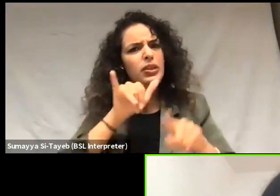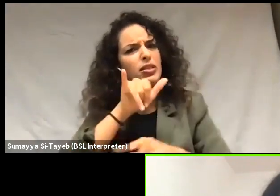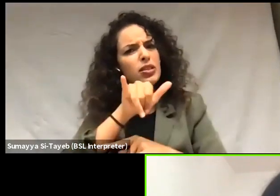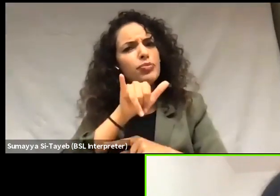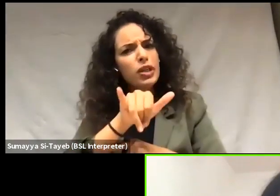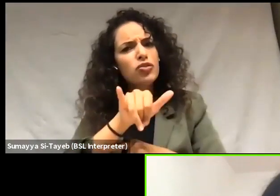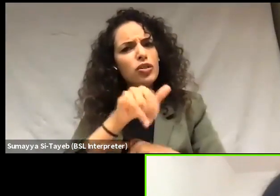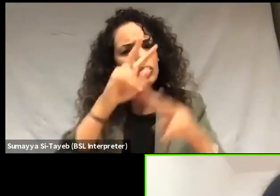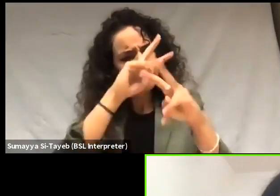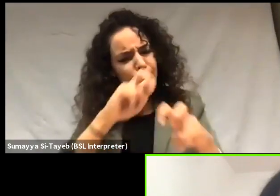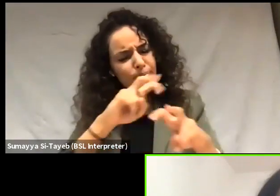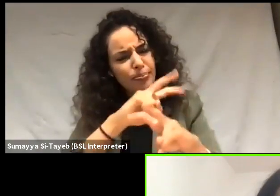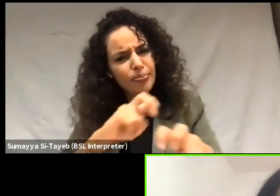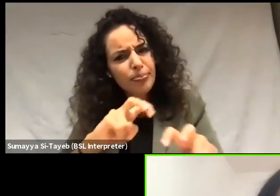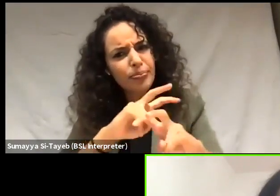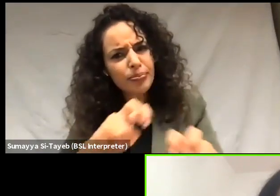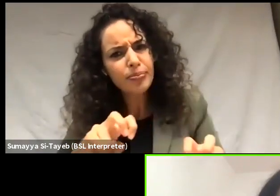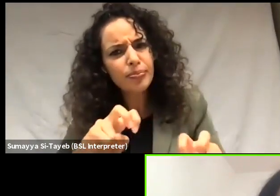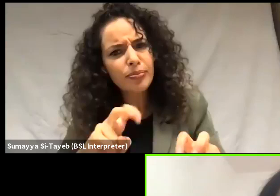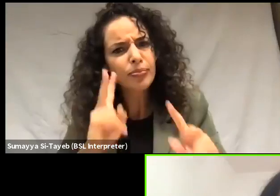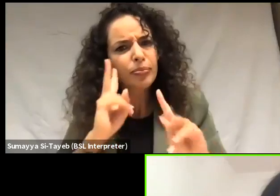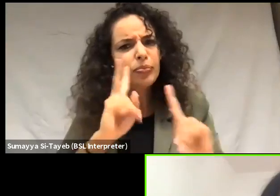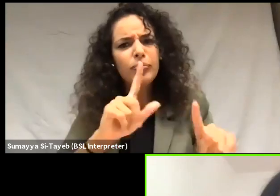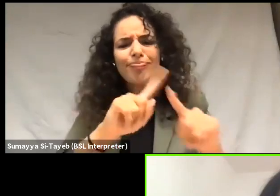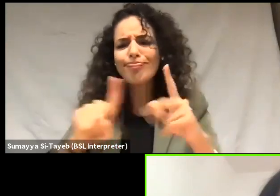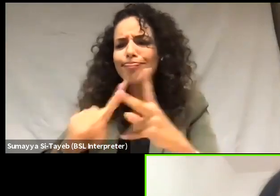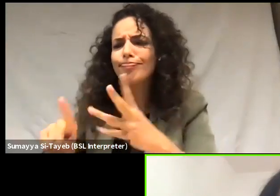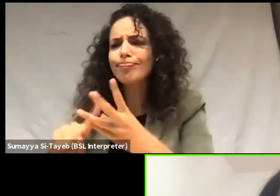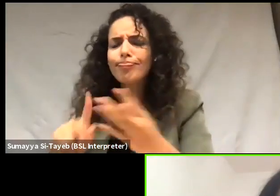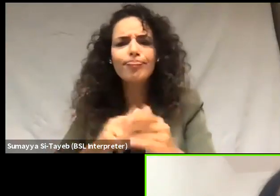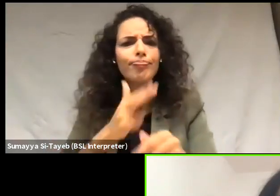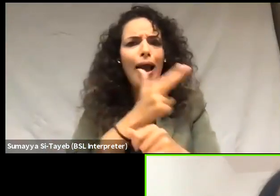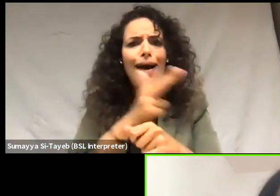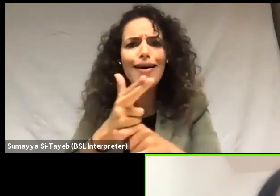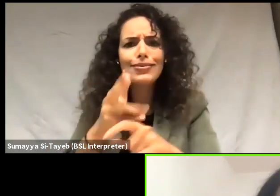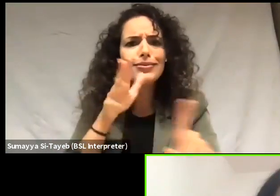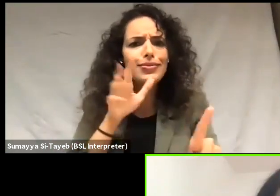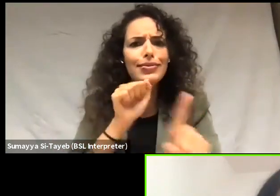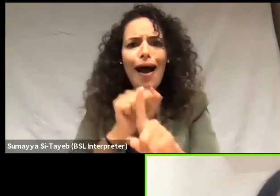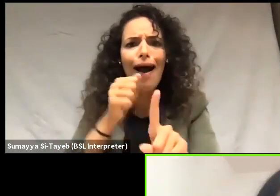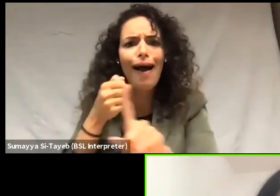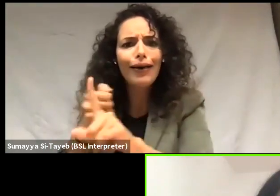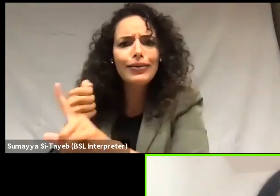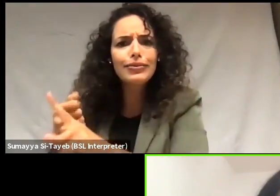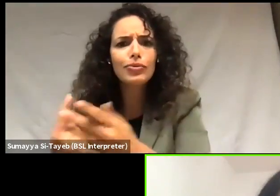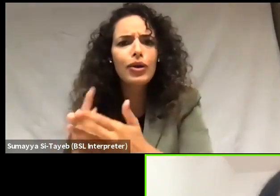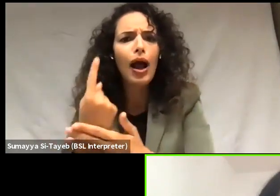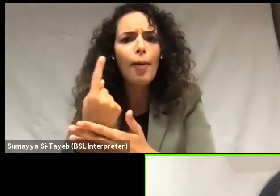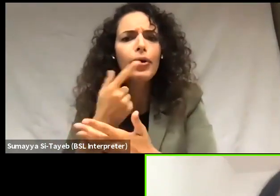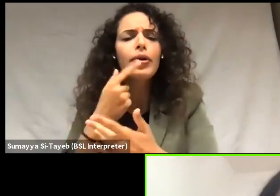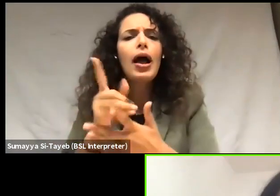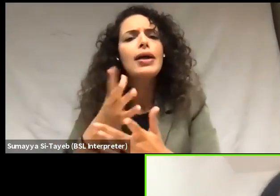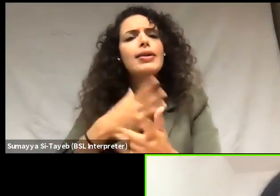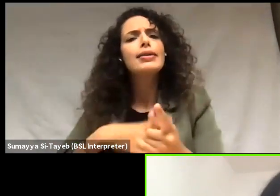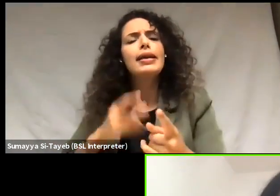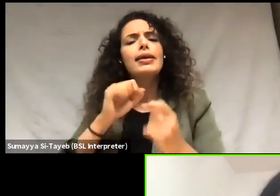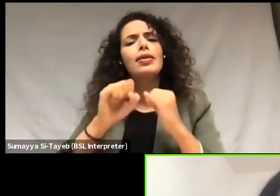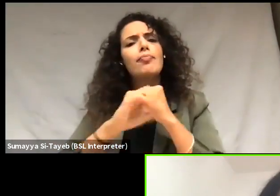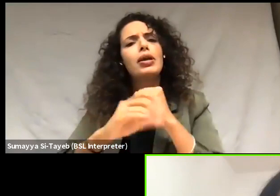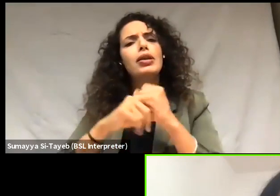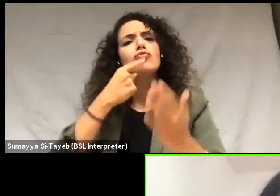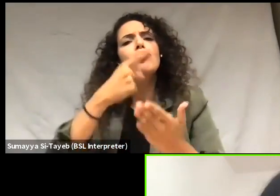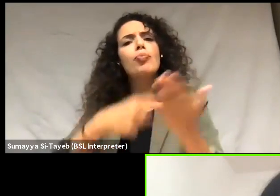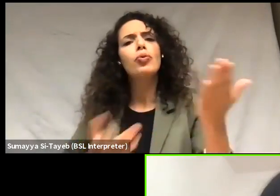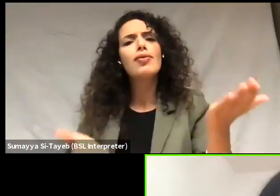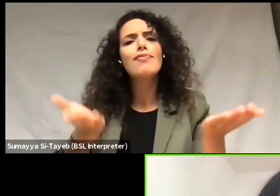disparities in coverage between different attacks and laying out the evidence in a fair and balanced way. I found that the report